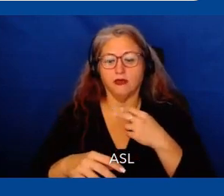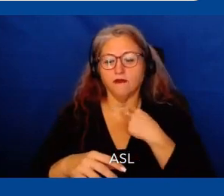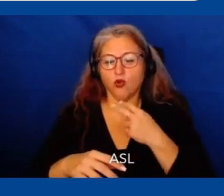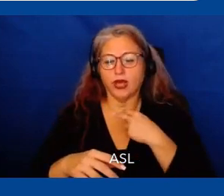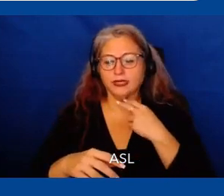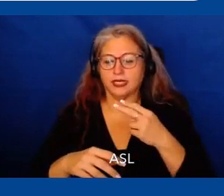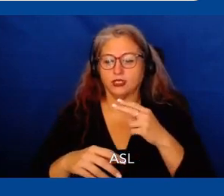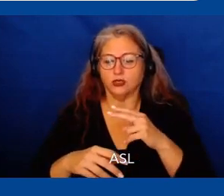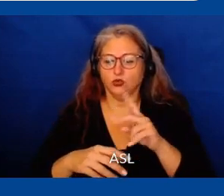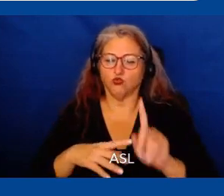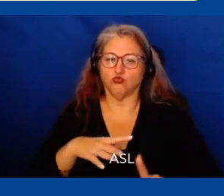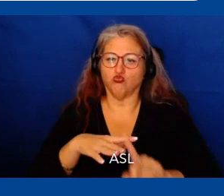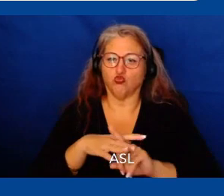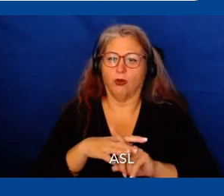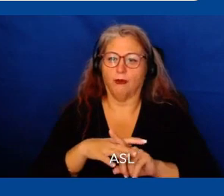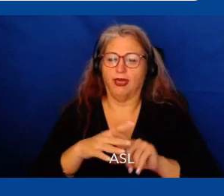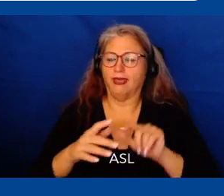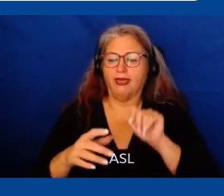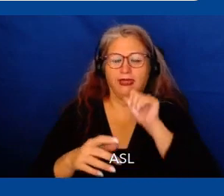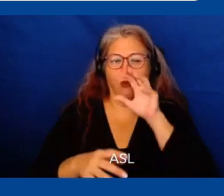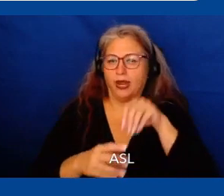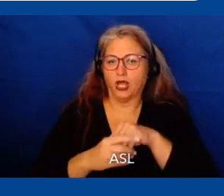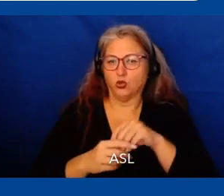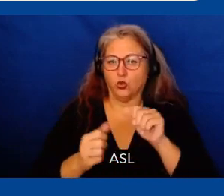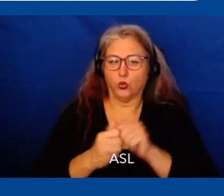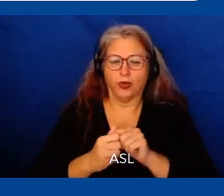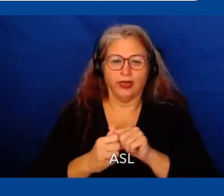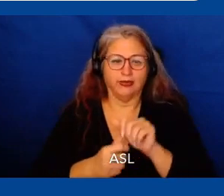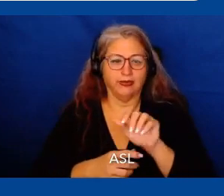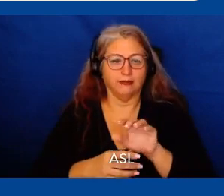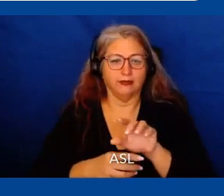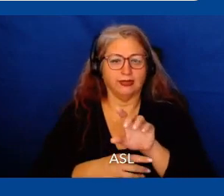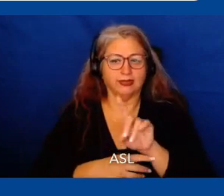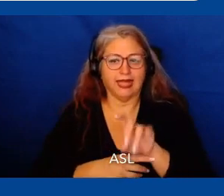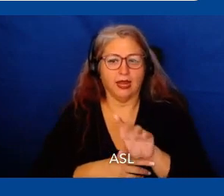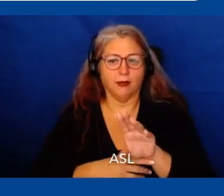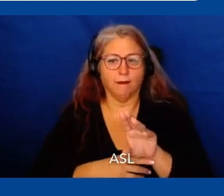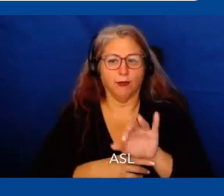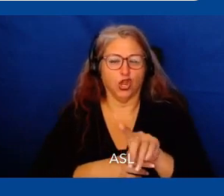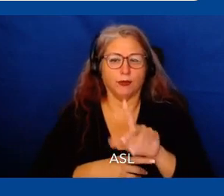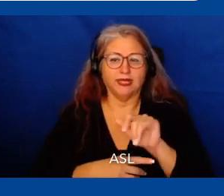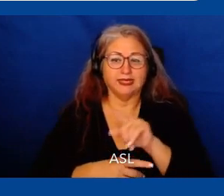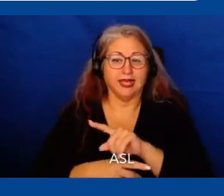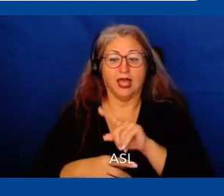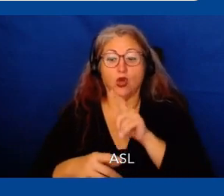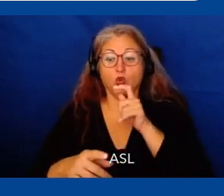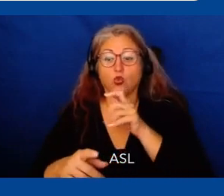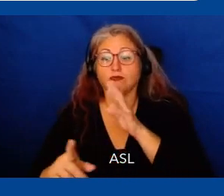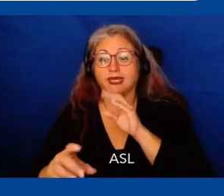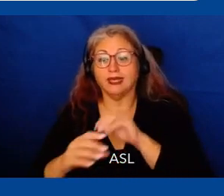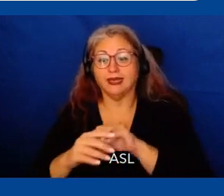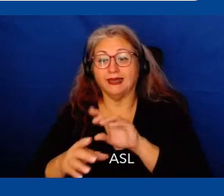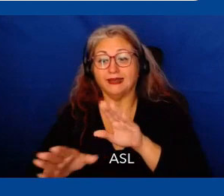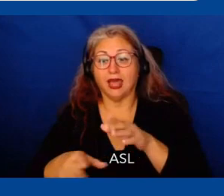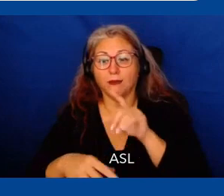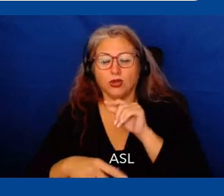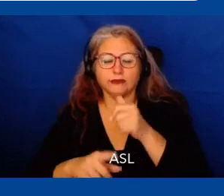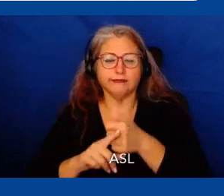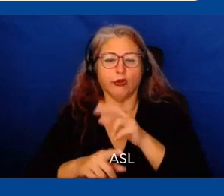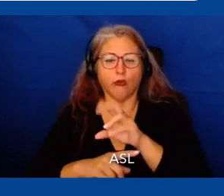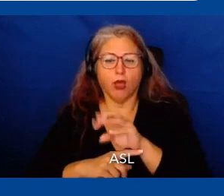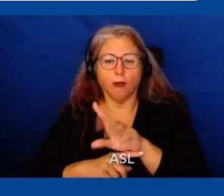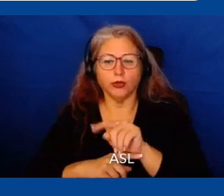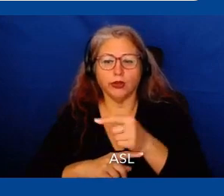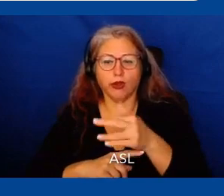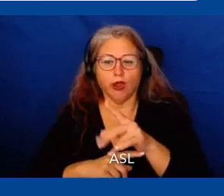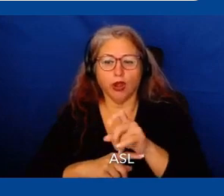weren't included in Dead Birds. I mean, almost nobody's voice other than Robert Gardner's was included in Dead Birds. But, you know,